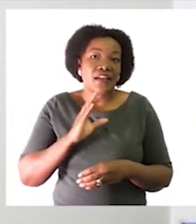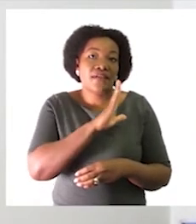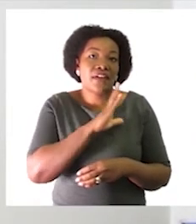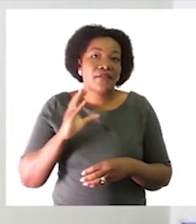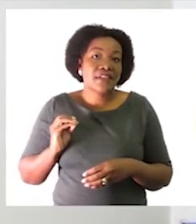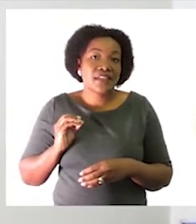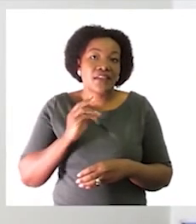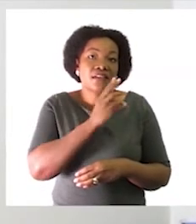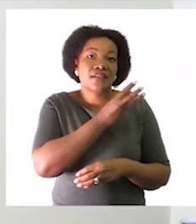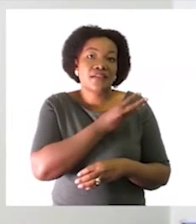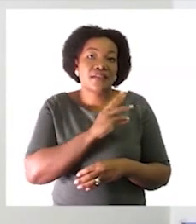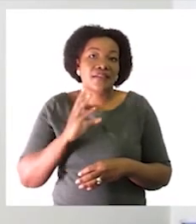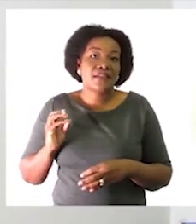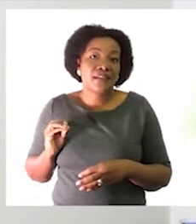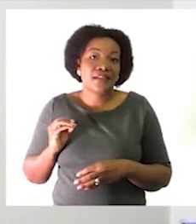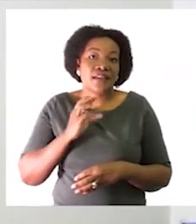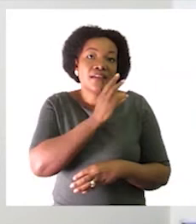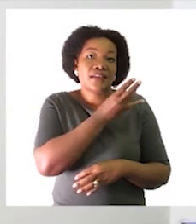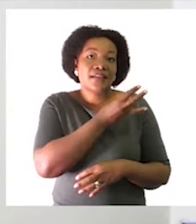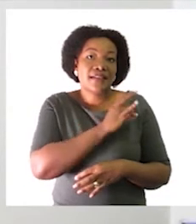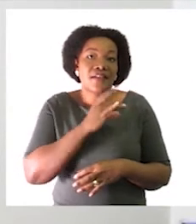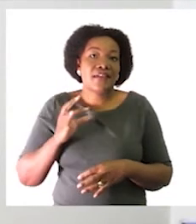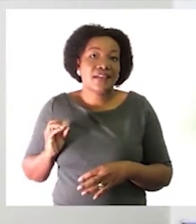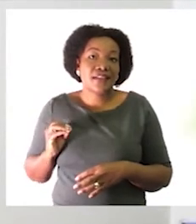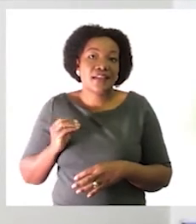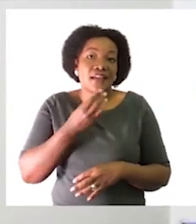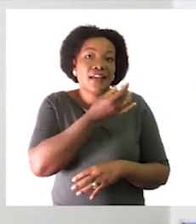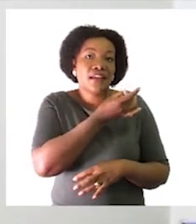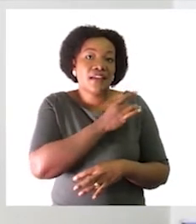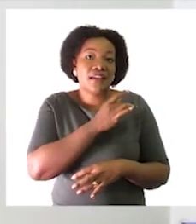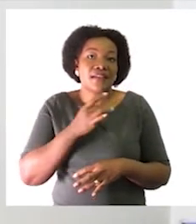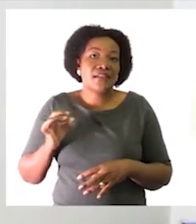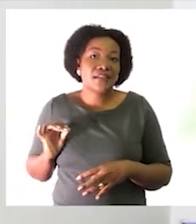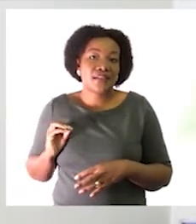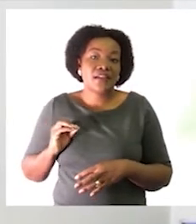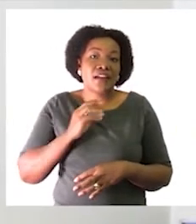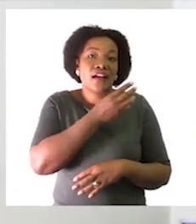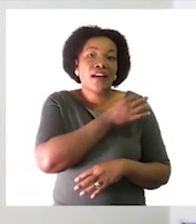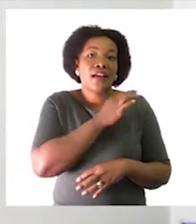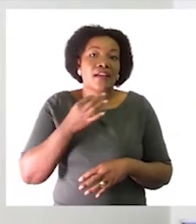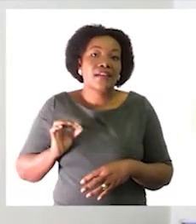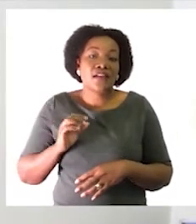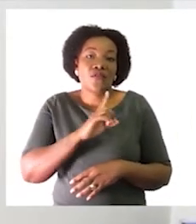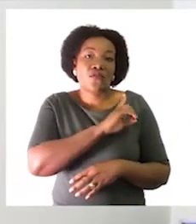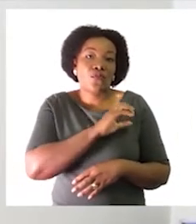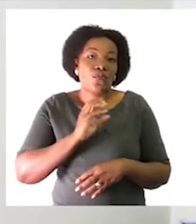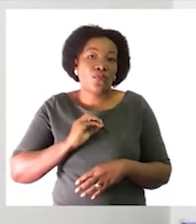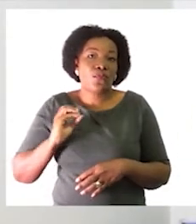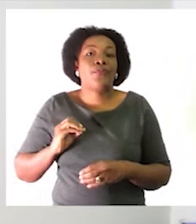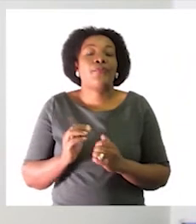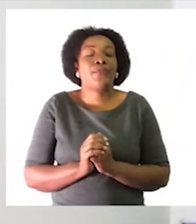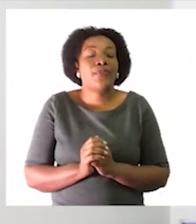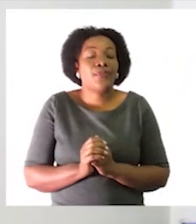60, 70, 80, 90, 100. Because those are the numbers that we